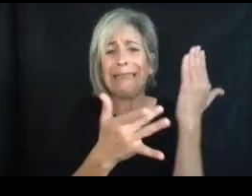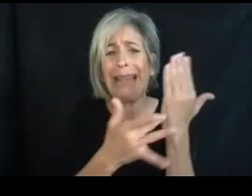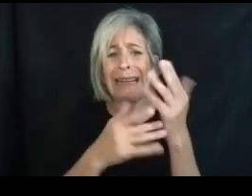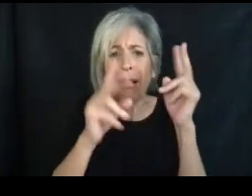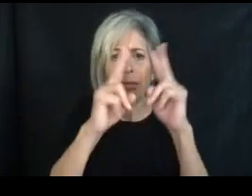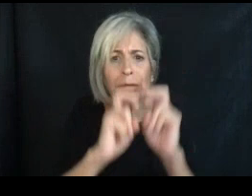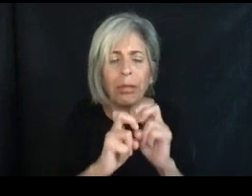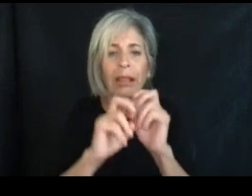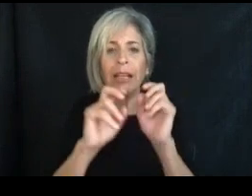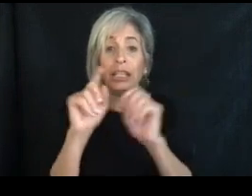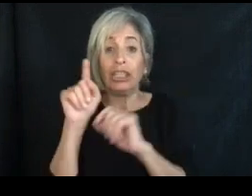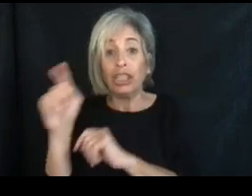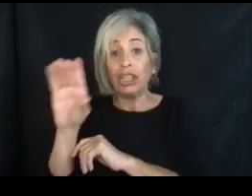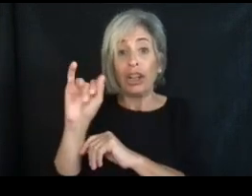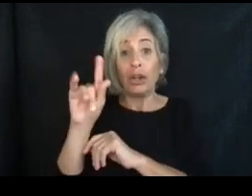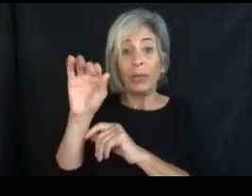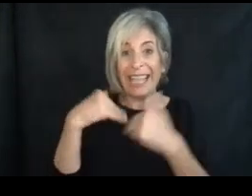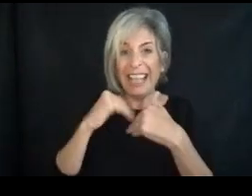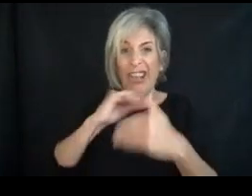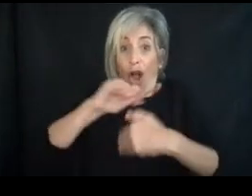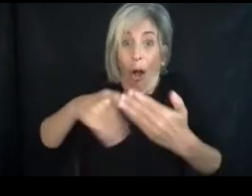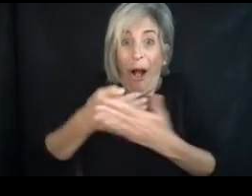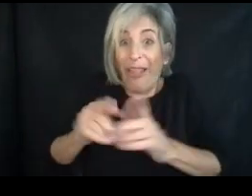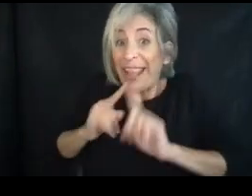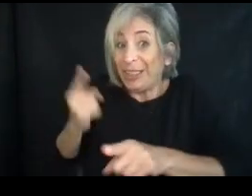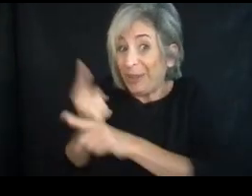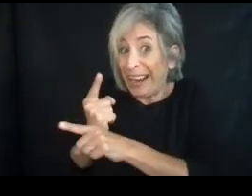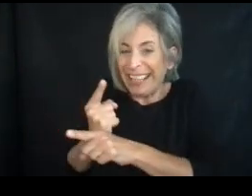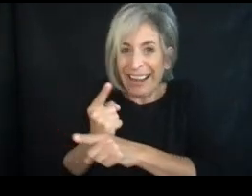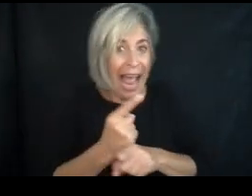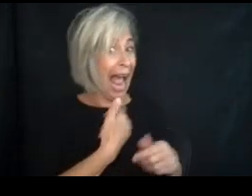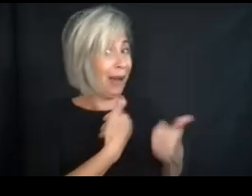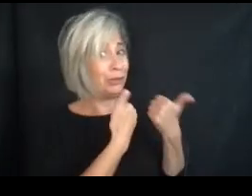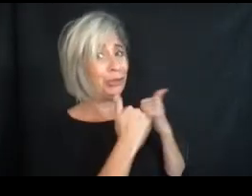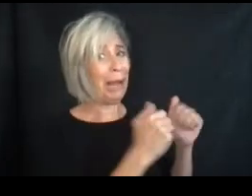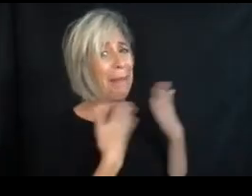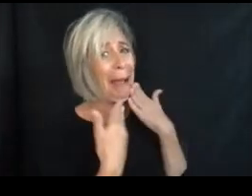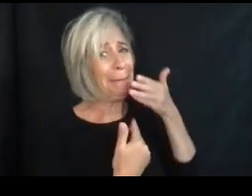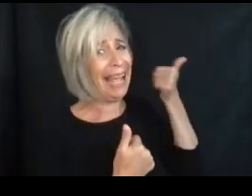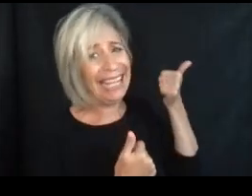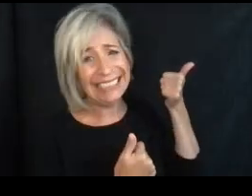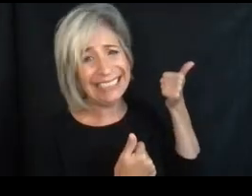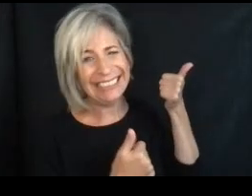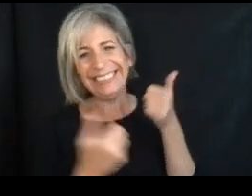Carice has all the answers. Is that correct, Carice? I'll try my best.